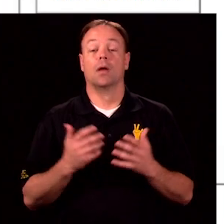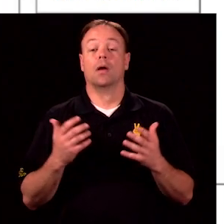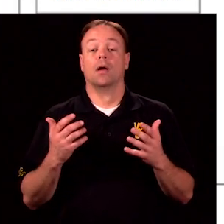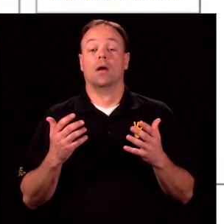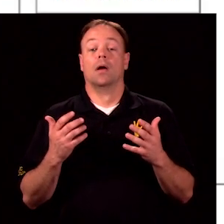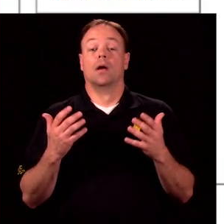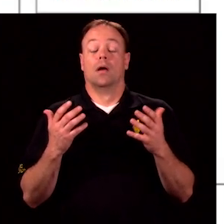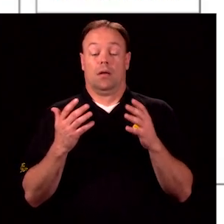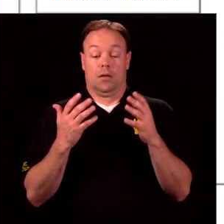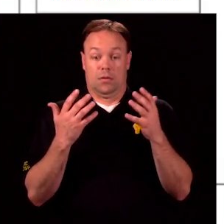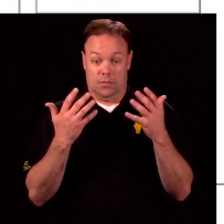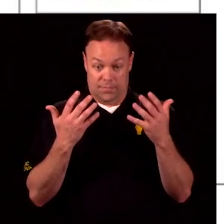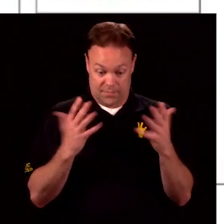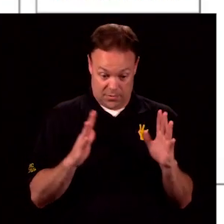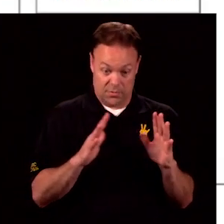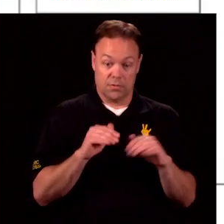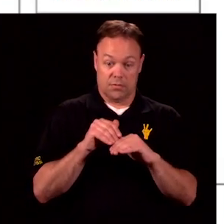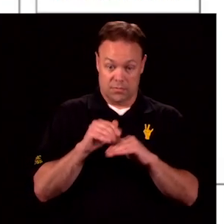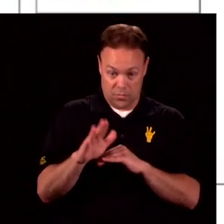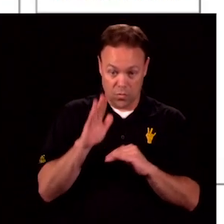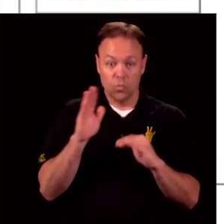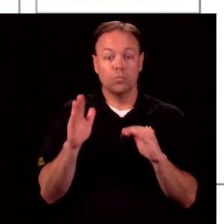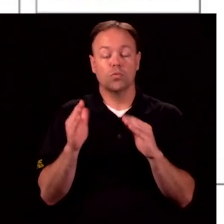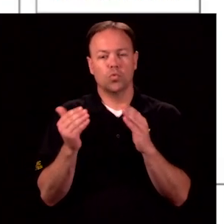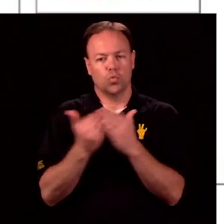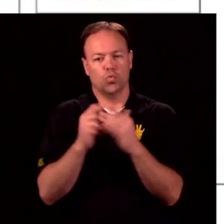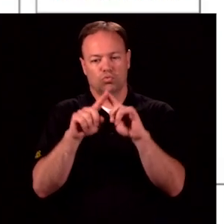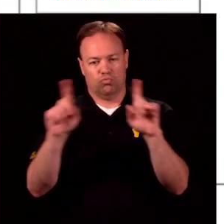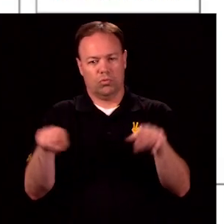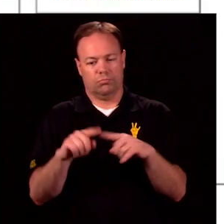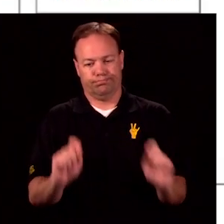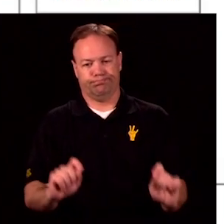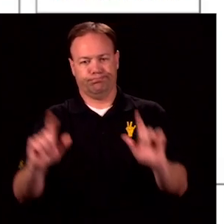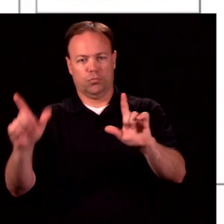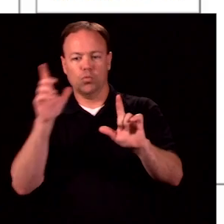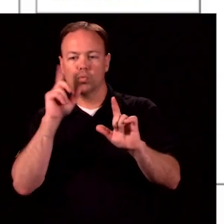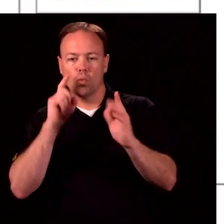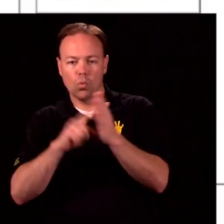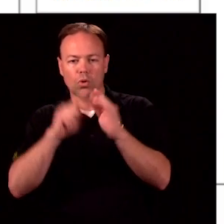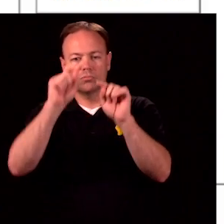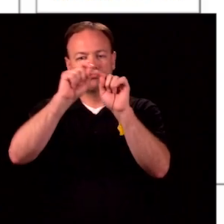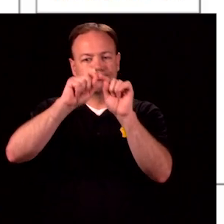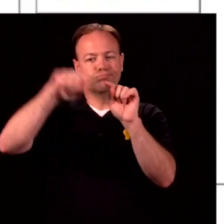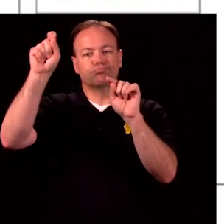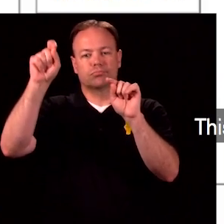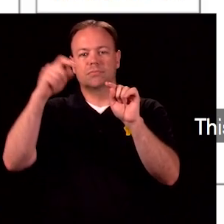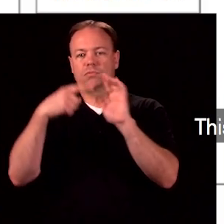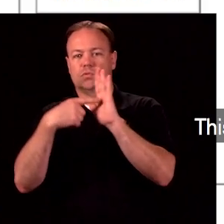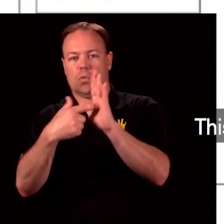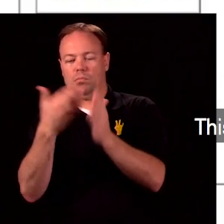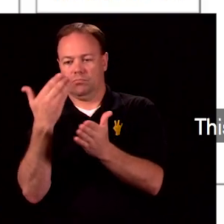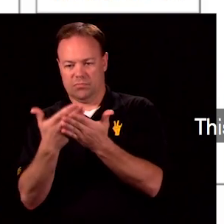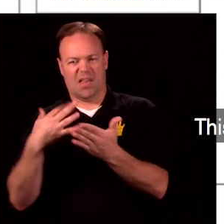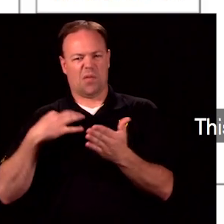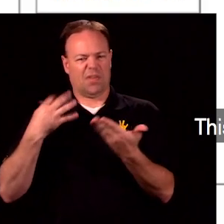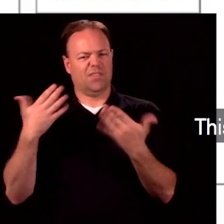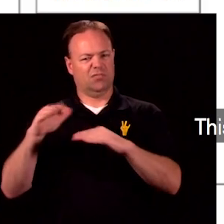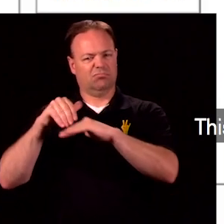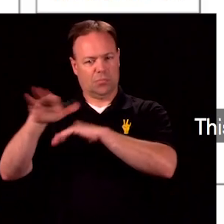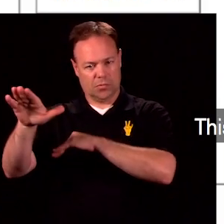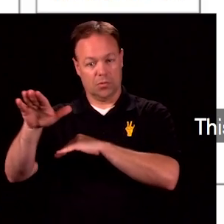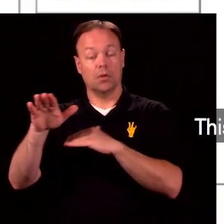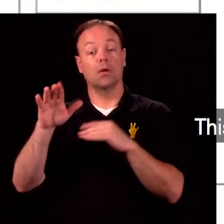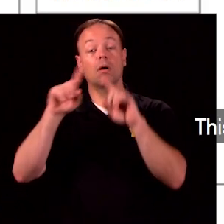You will then be directed to a screen with a check mark confirming that your application has been submitted. This screen also provides